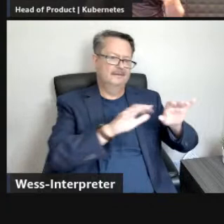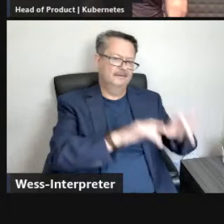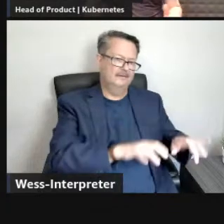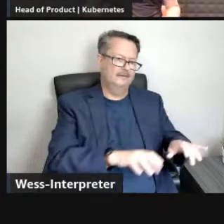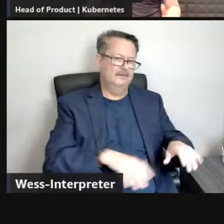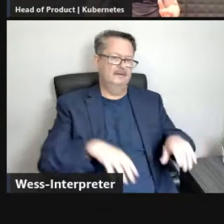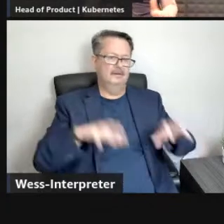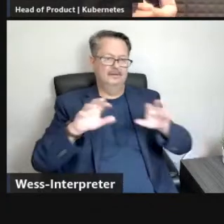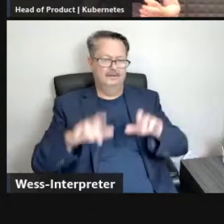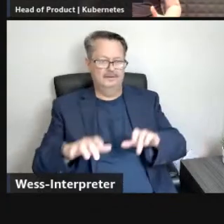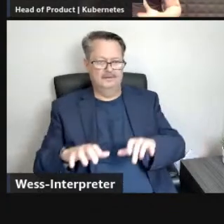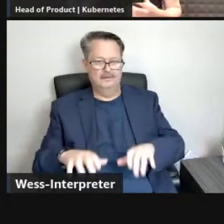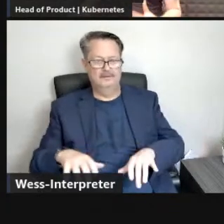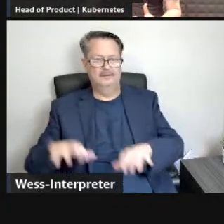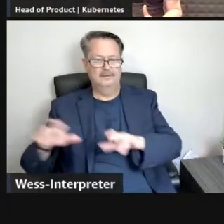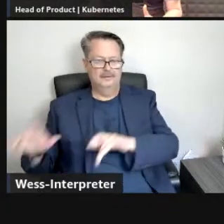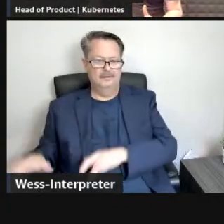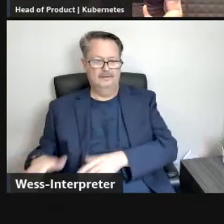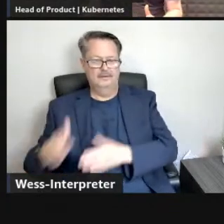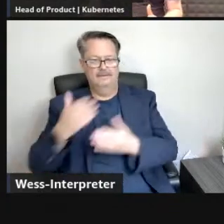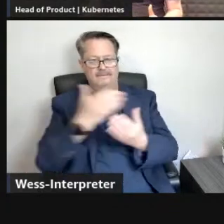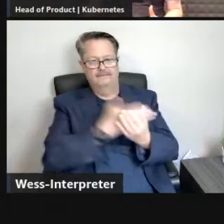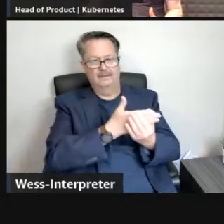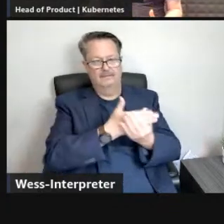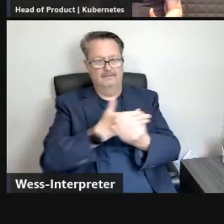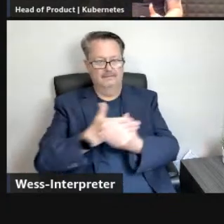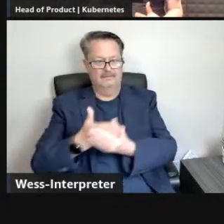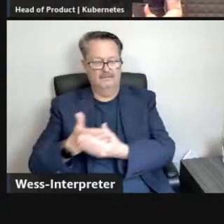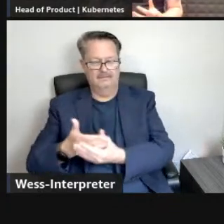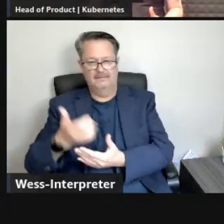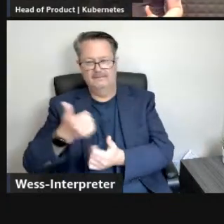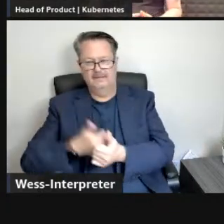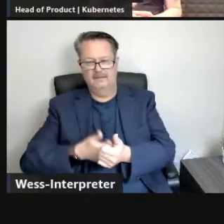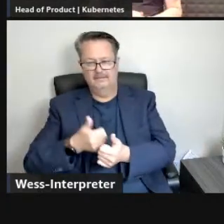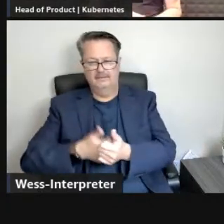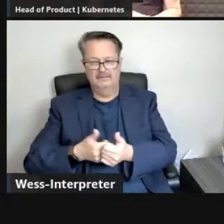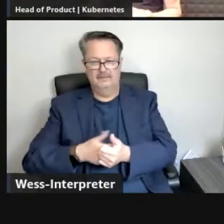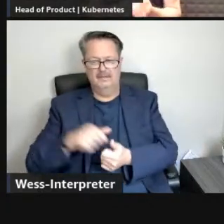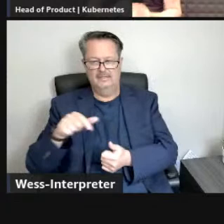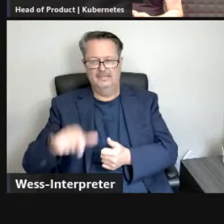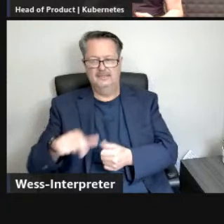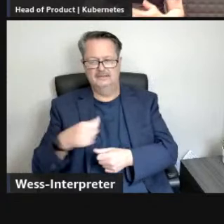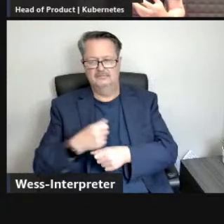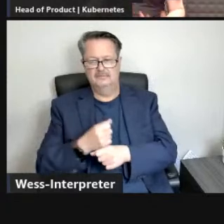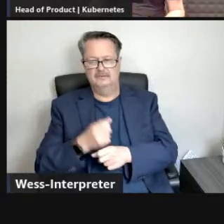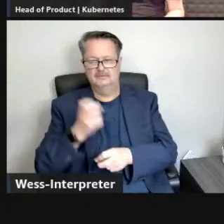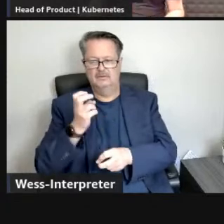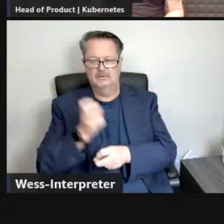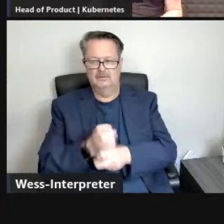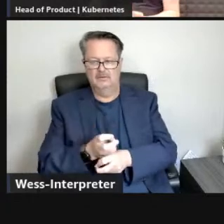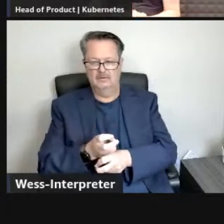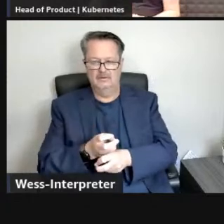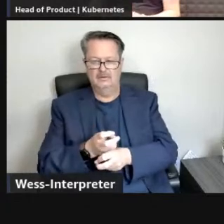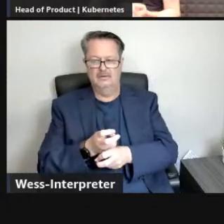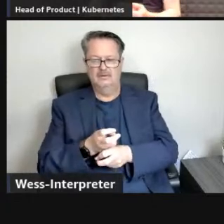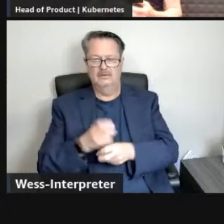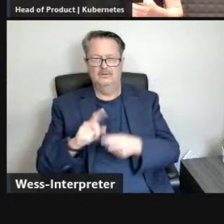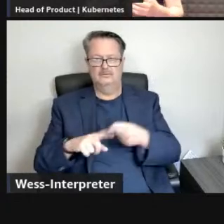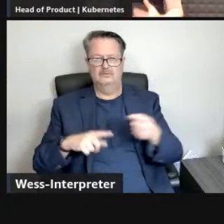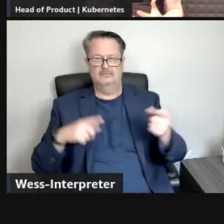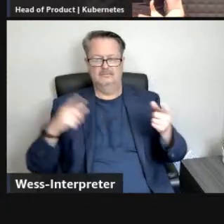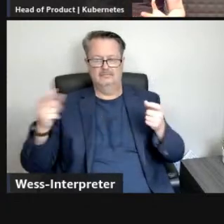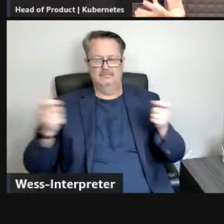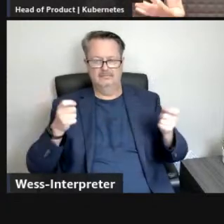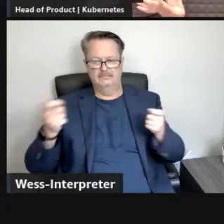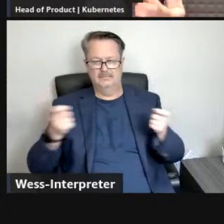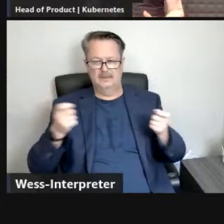It's a file inside of every single Kubernetes cluster. And this makes it really hard to manage lots of Kubernetes clusters at scale because you have to